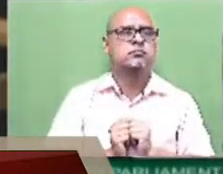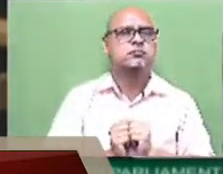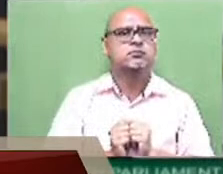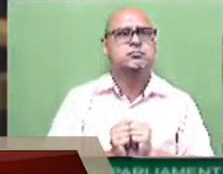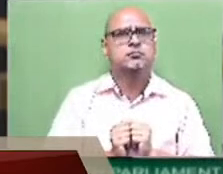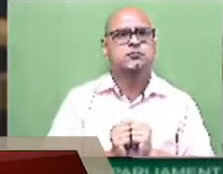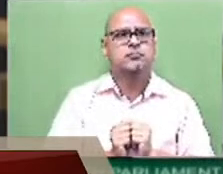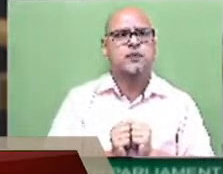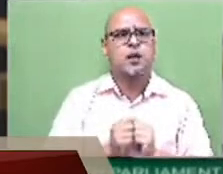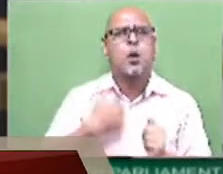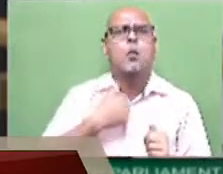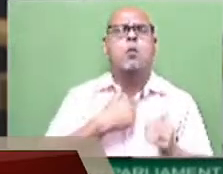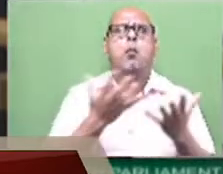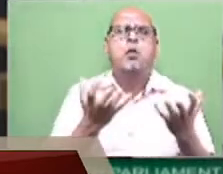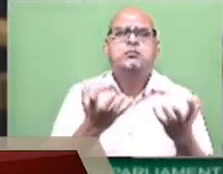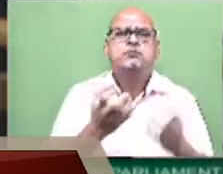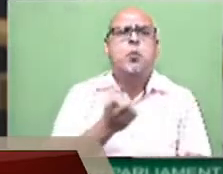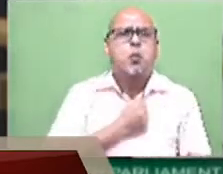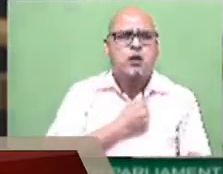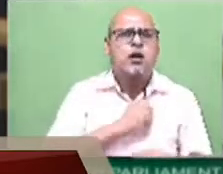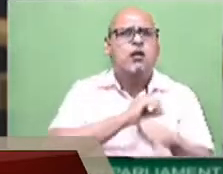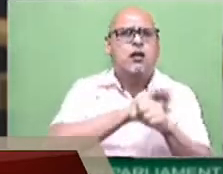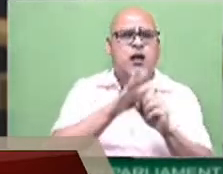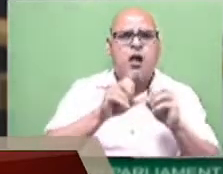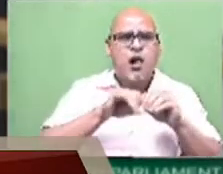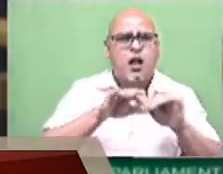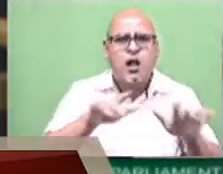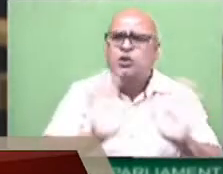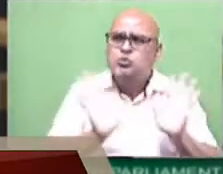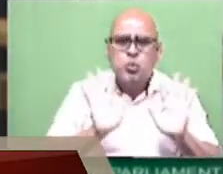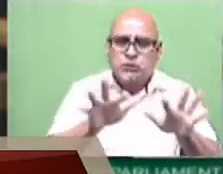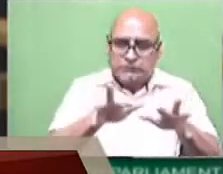spread of this deadly virus throughout the population.